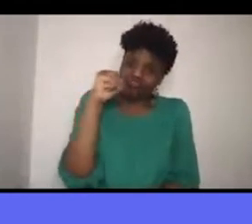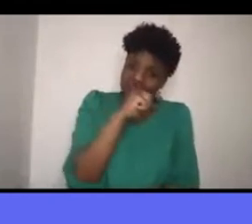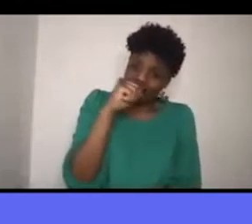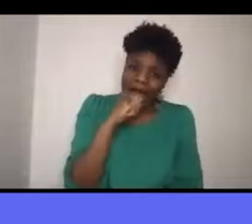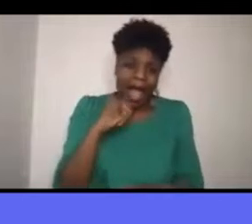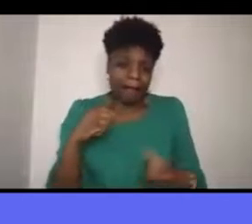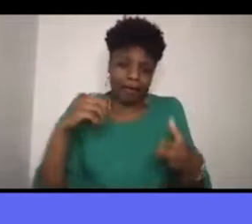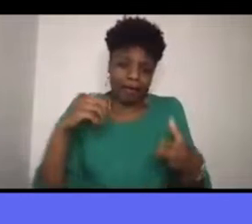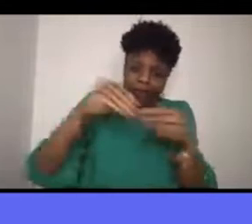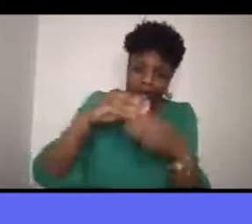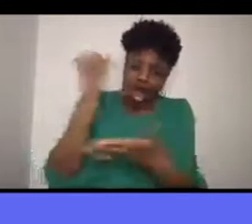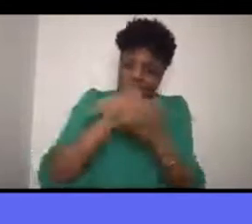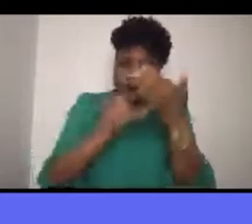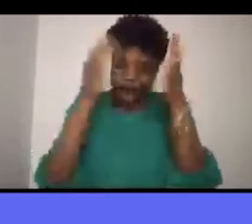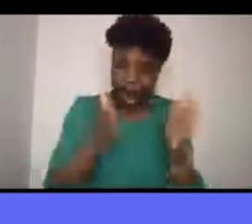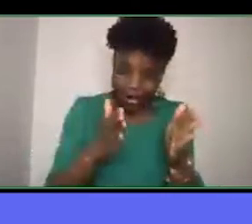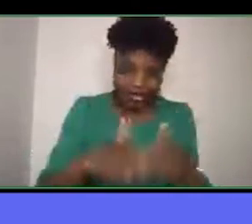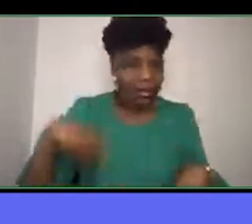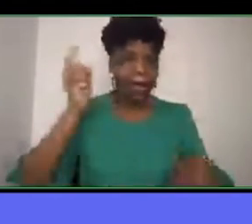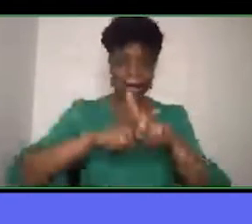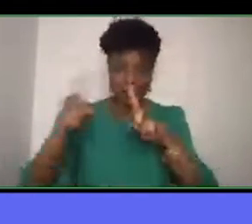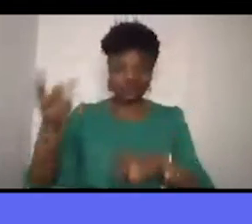there's a black person who listens to Waka Flocka.